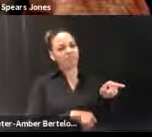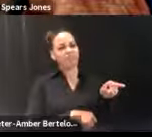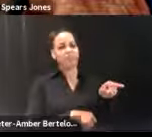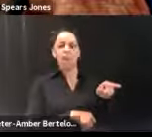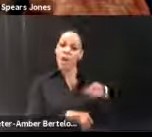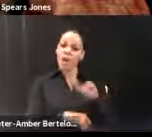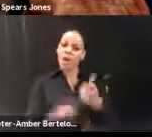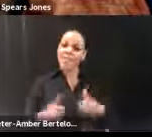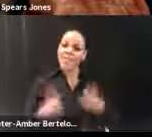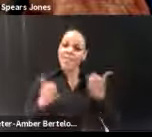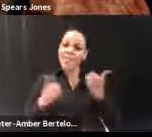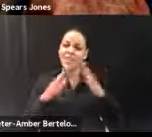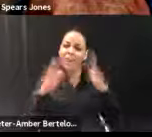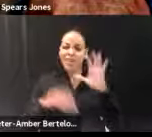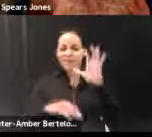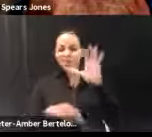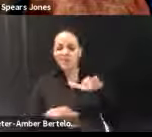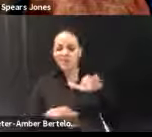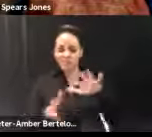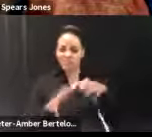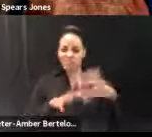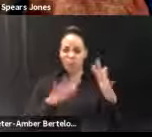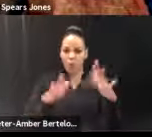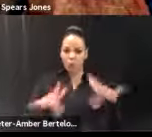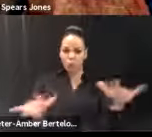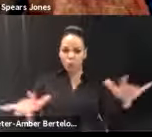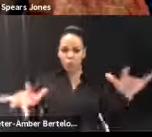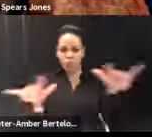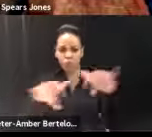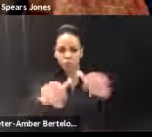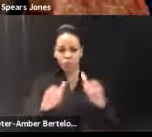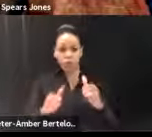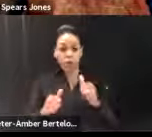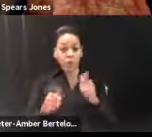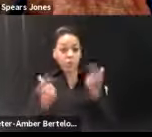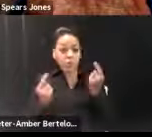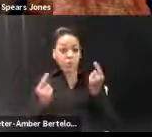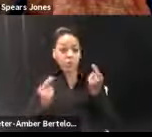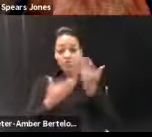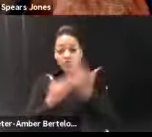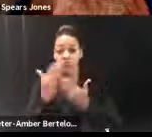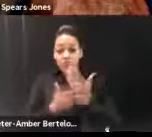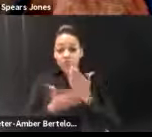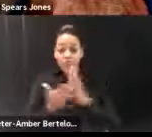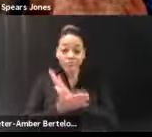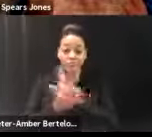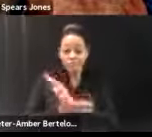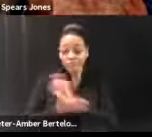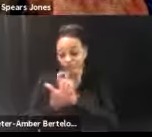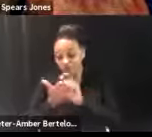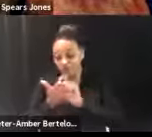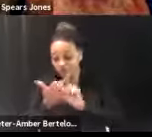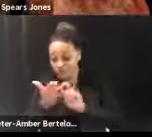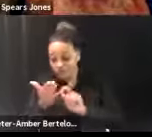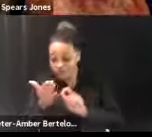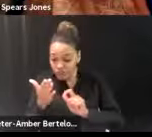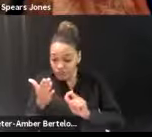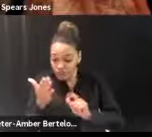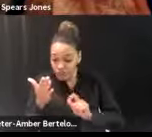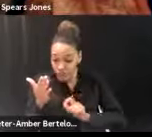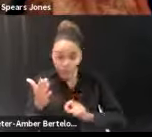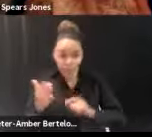an abandoned warehouse, holding on to his pencil, pen, brush on paper, cardboard, found